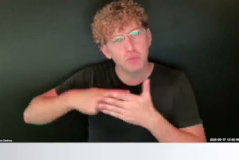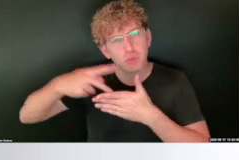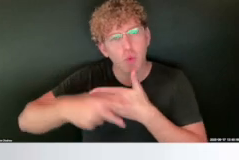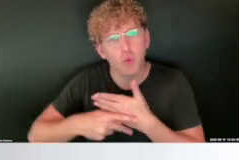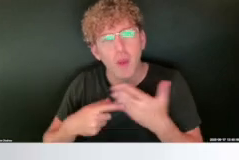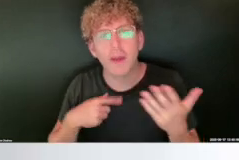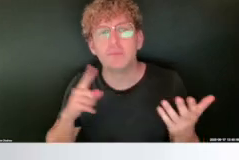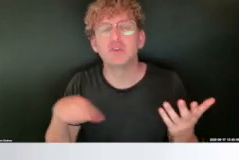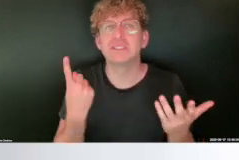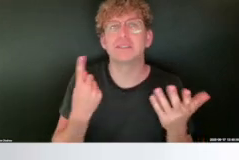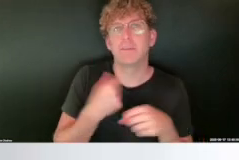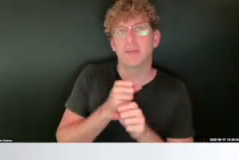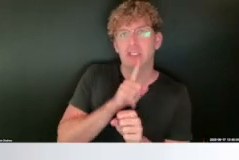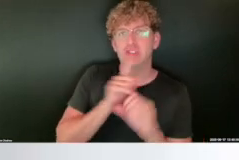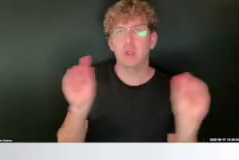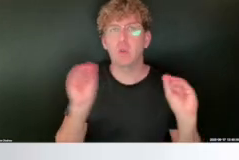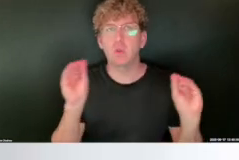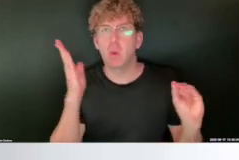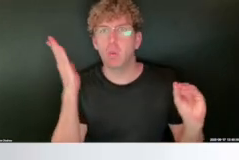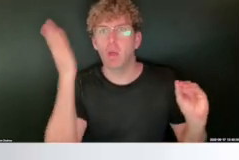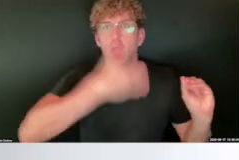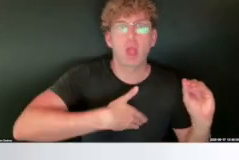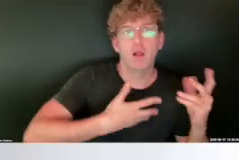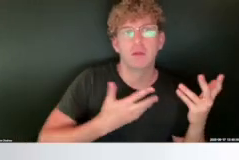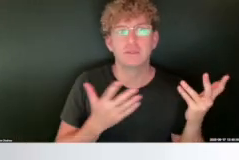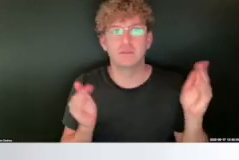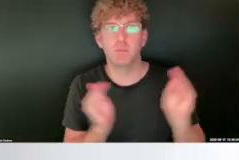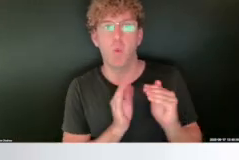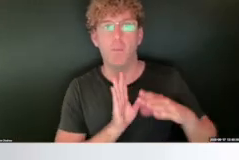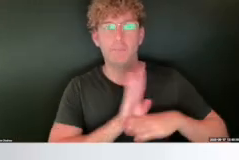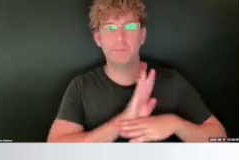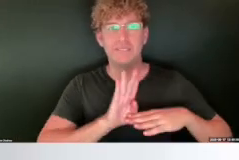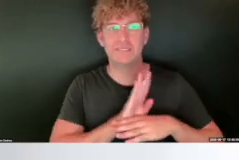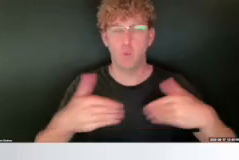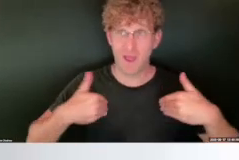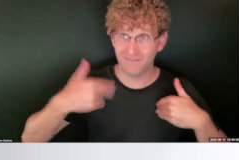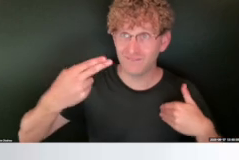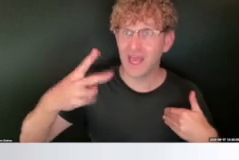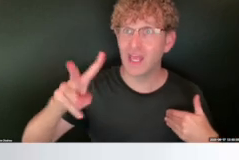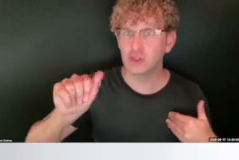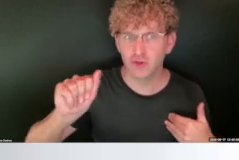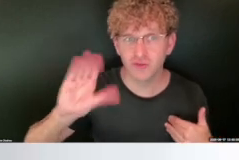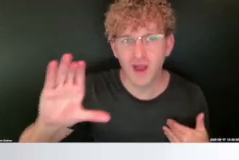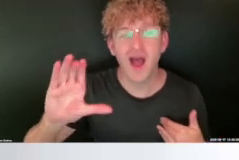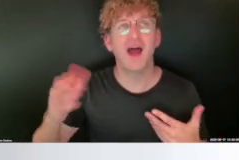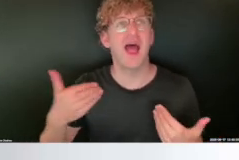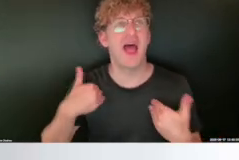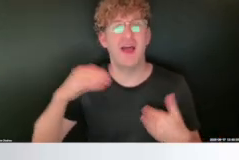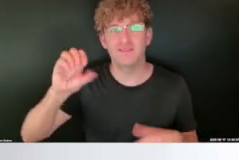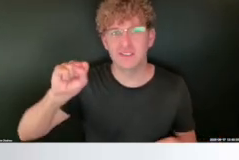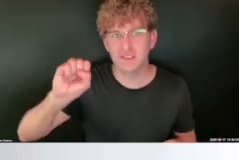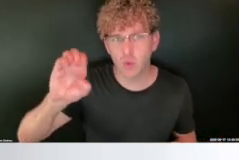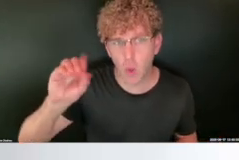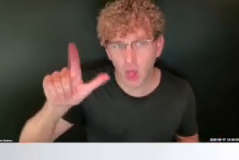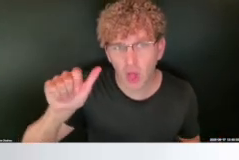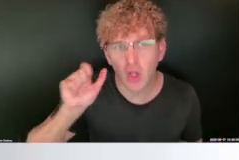small businesses. You've got your HVACs and, your solar, and most of those folks enter, the